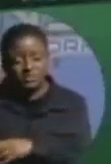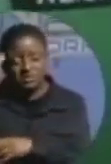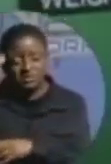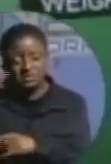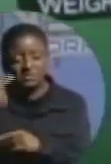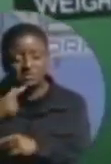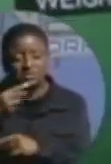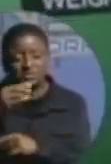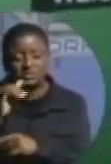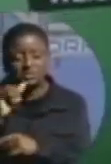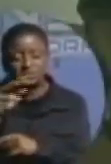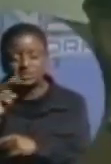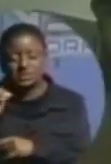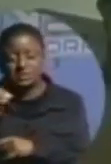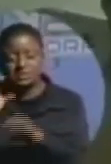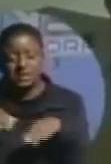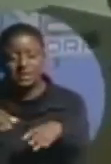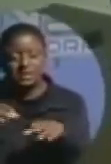community centers. Yeah.